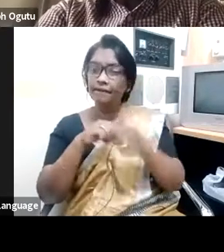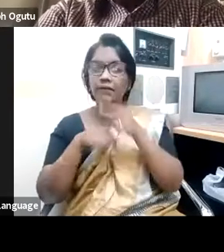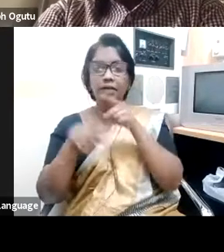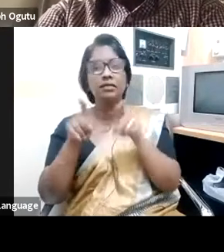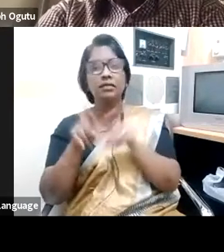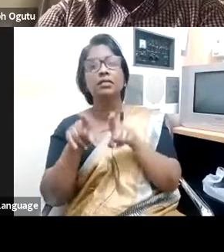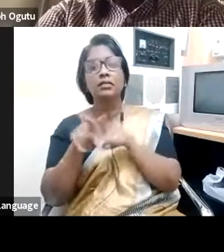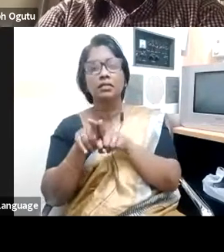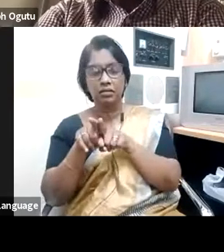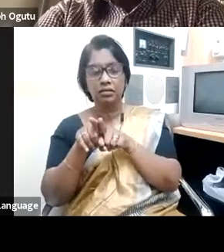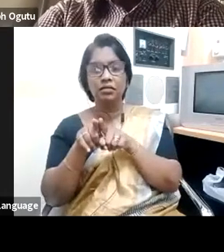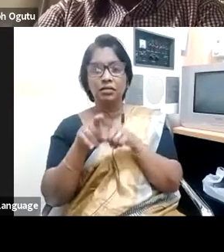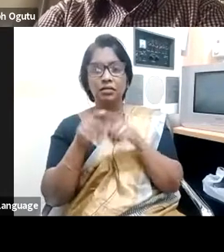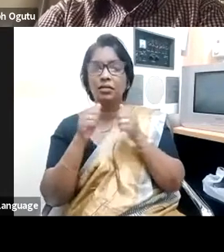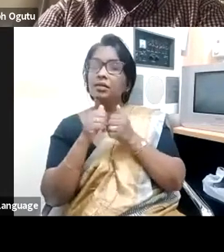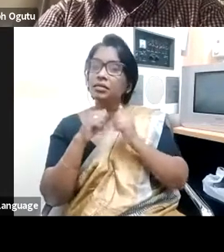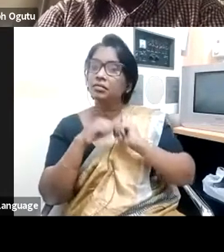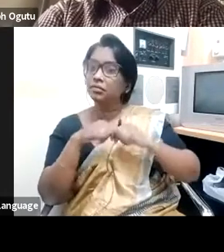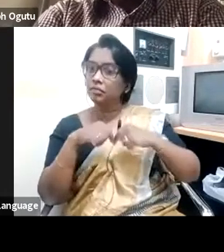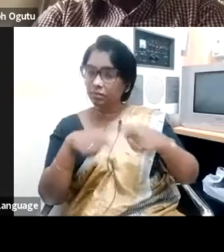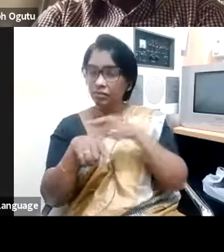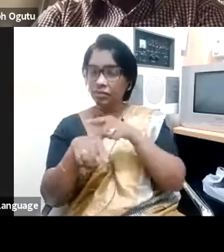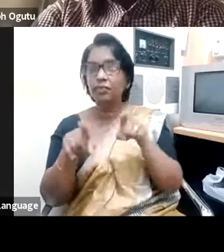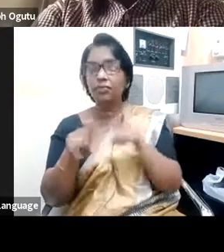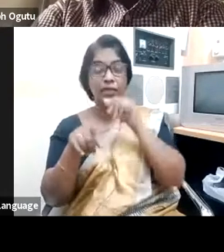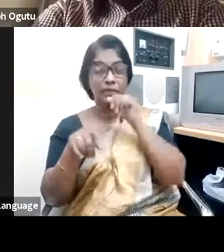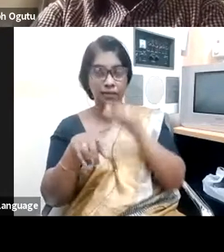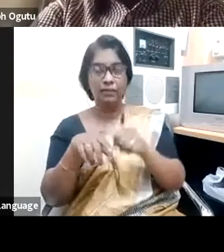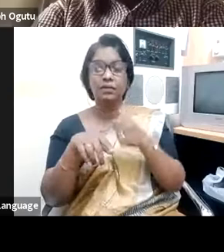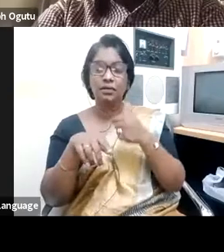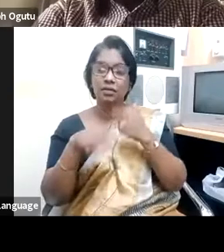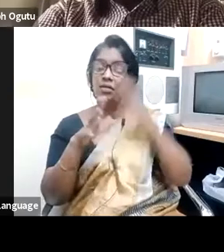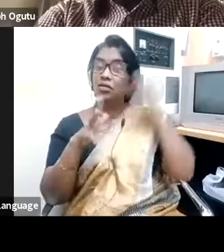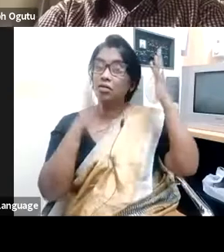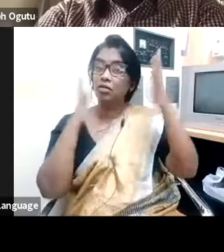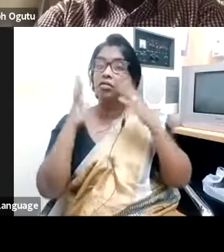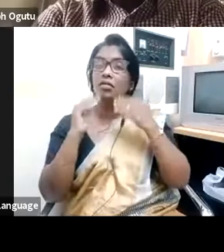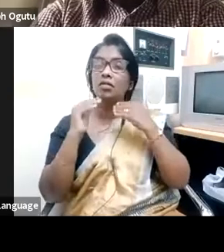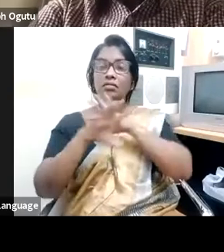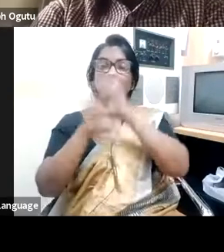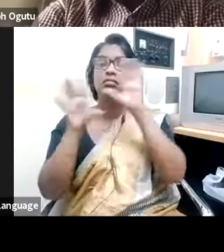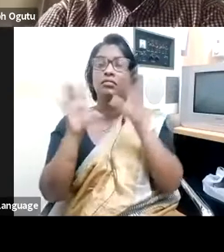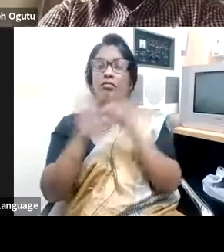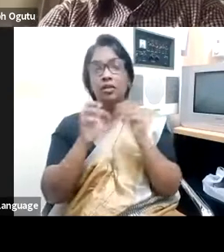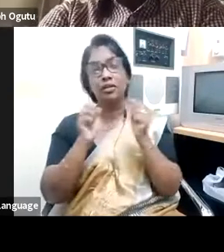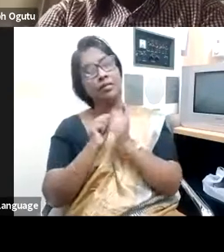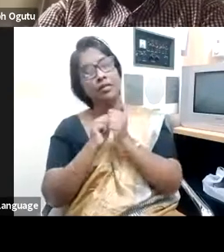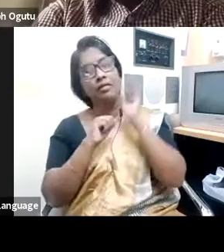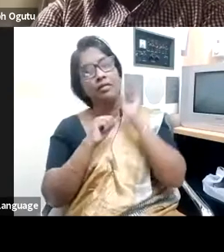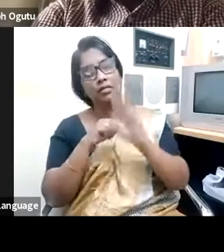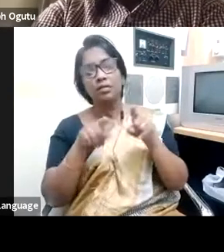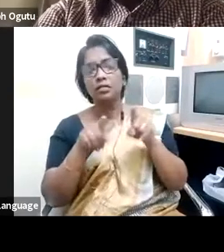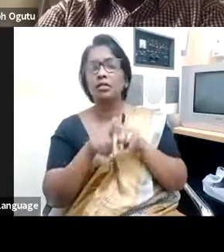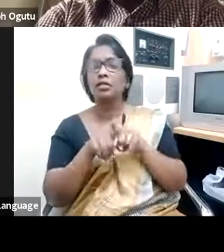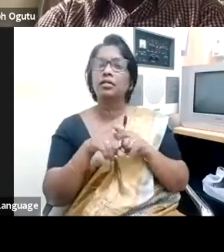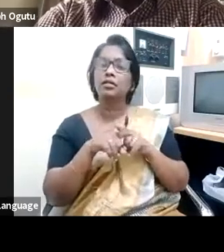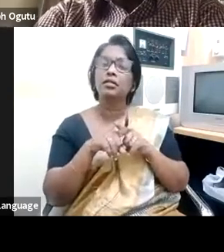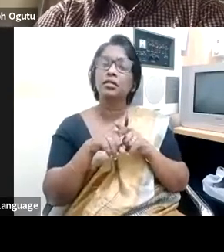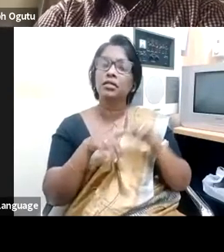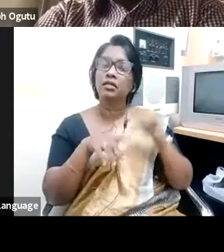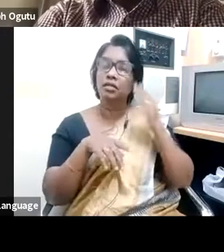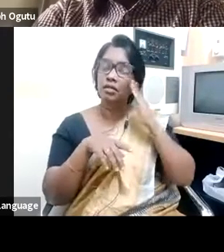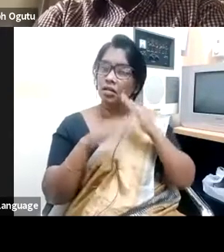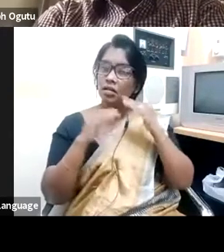is the one chance we have as a global society to really address inequalities, to really address